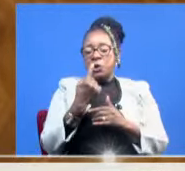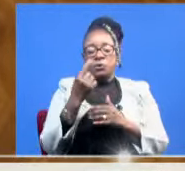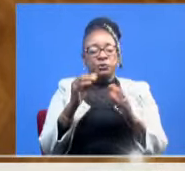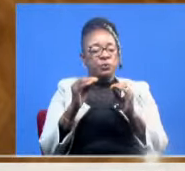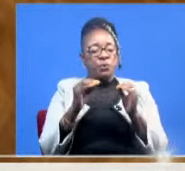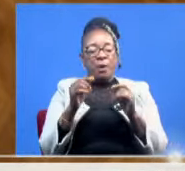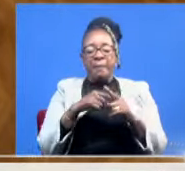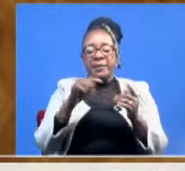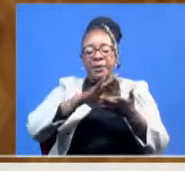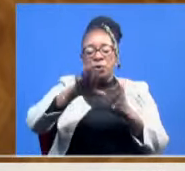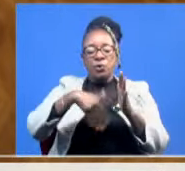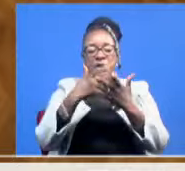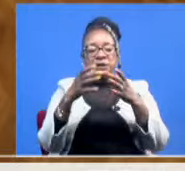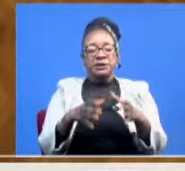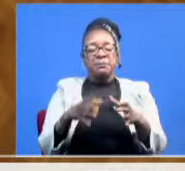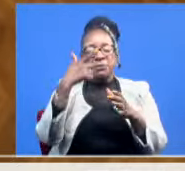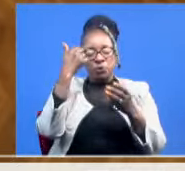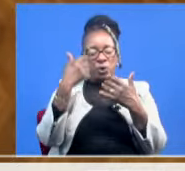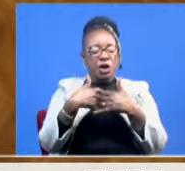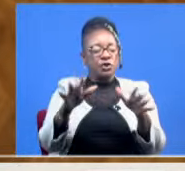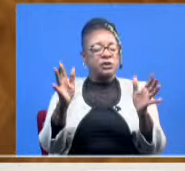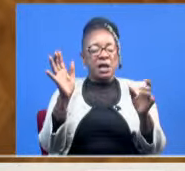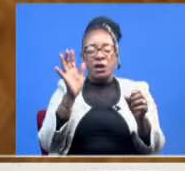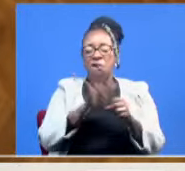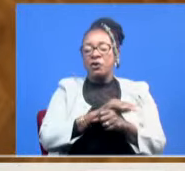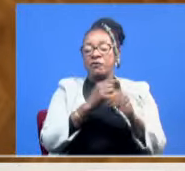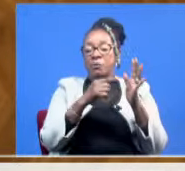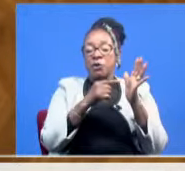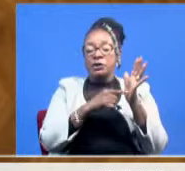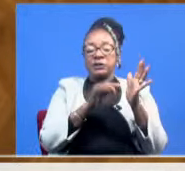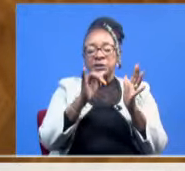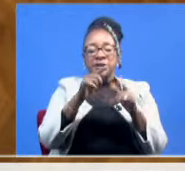delayed the whole team because we lost a lot of points during that time.